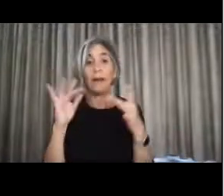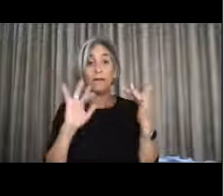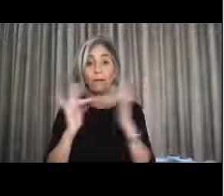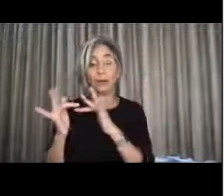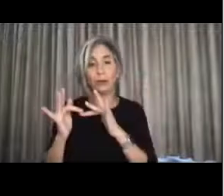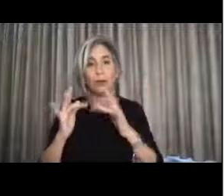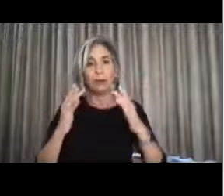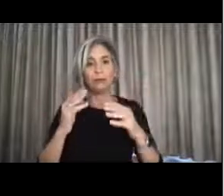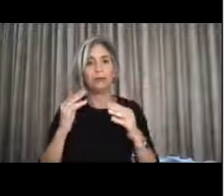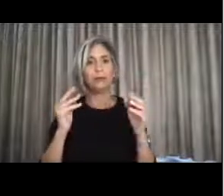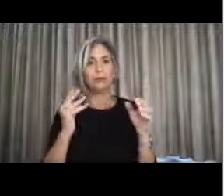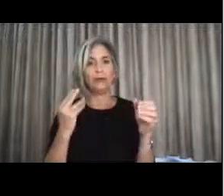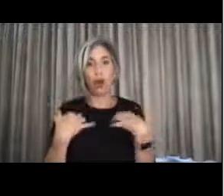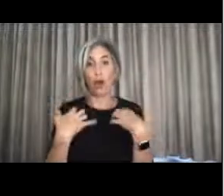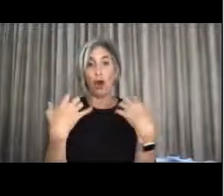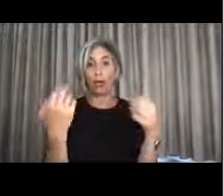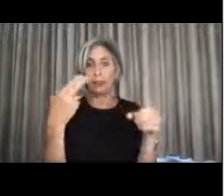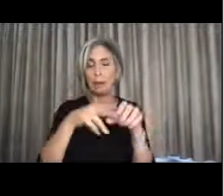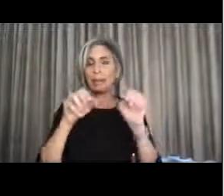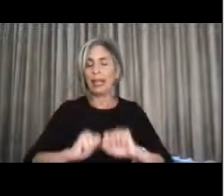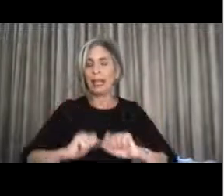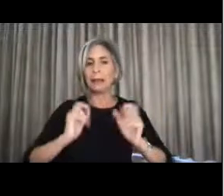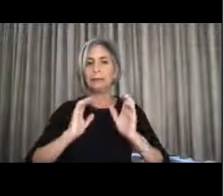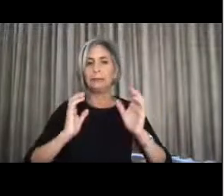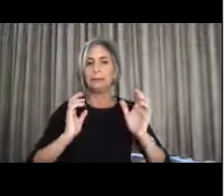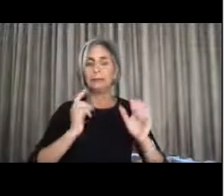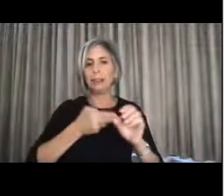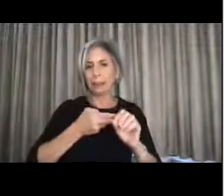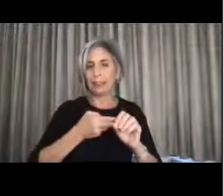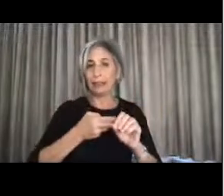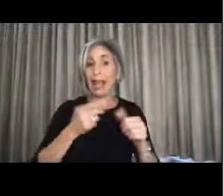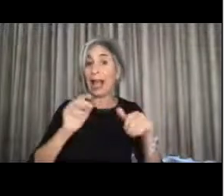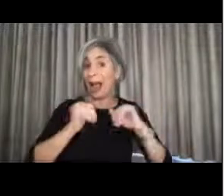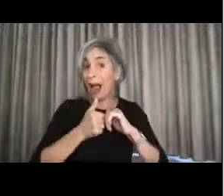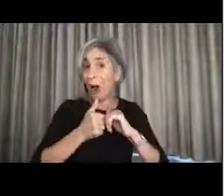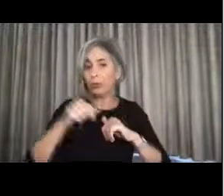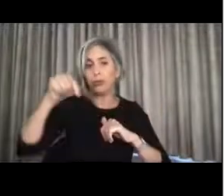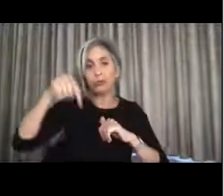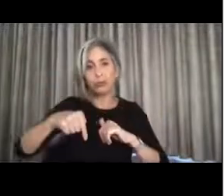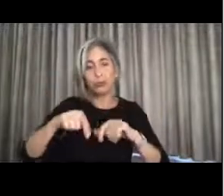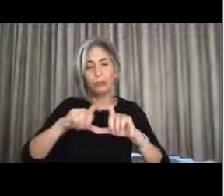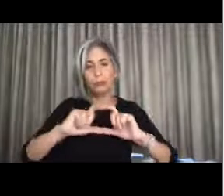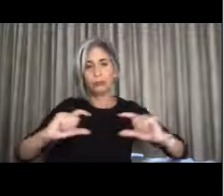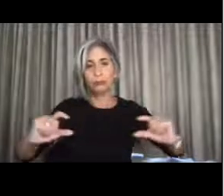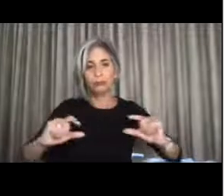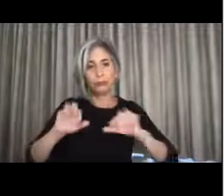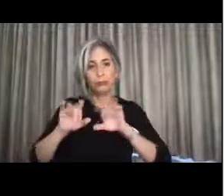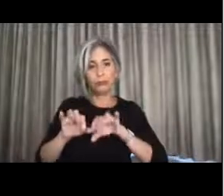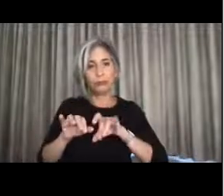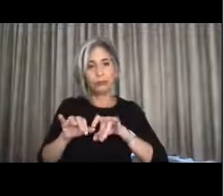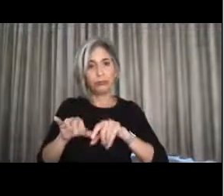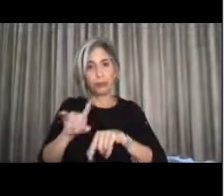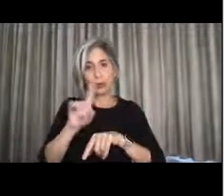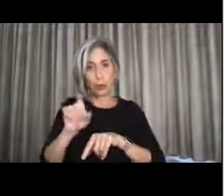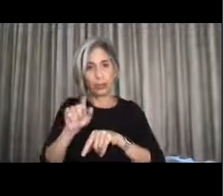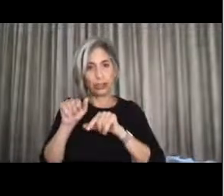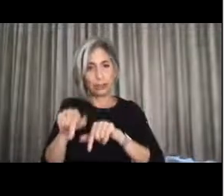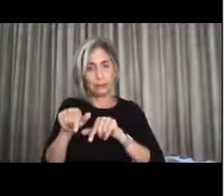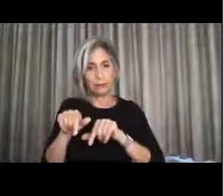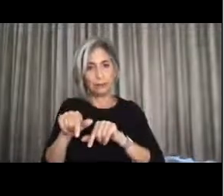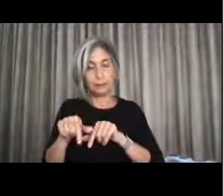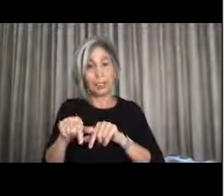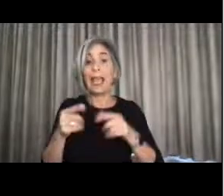participate. The first way is by typing your question into the questions section at the bottom of the GoToWebinar interface. Those items will